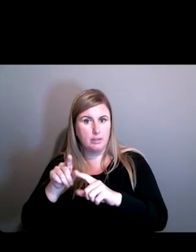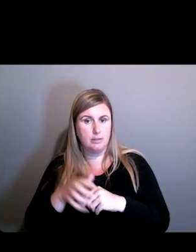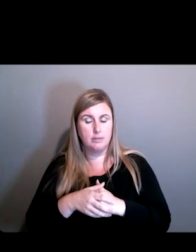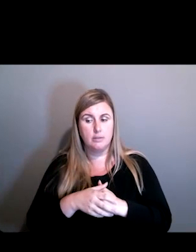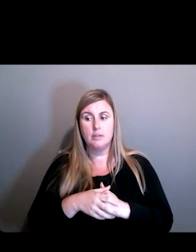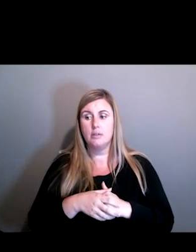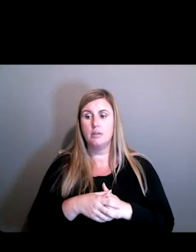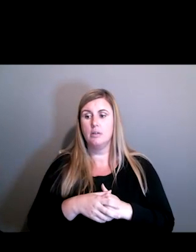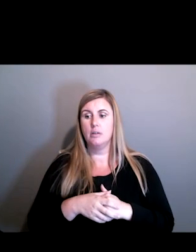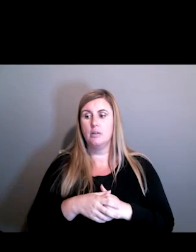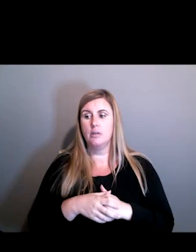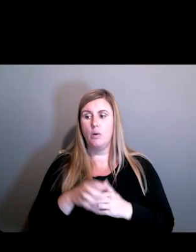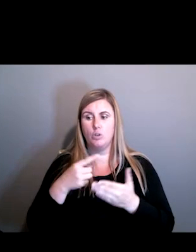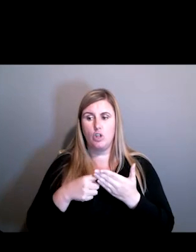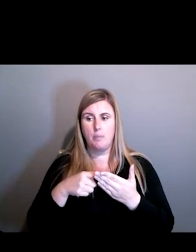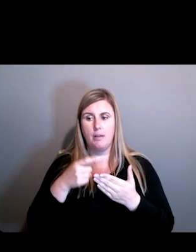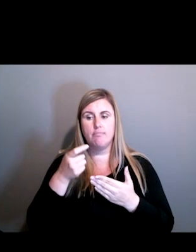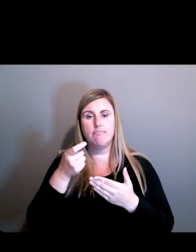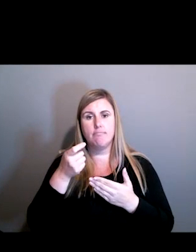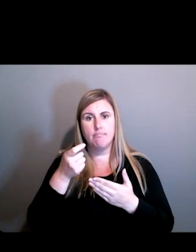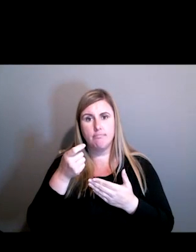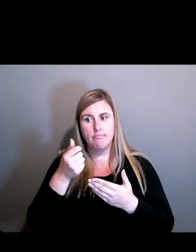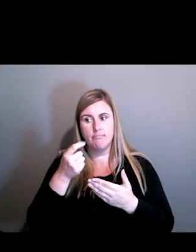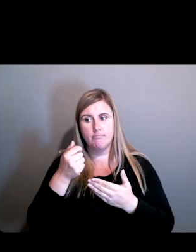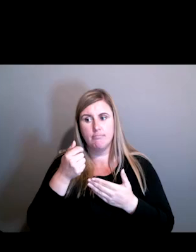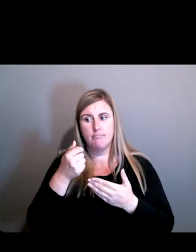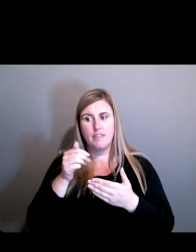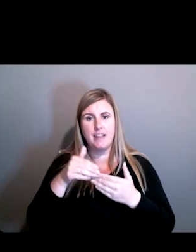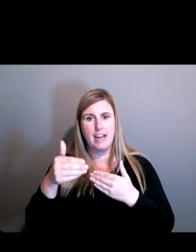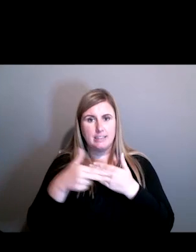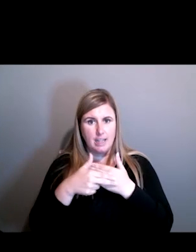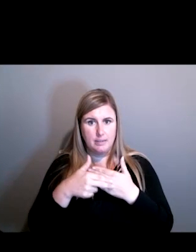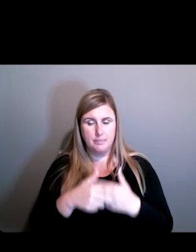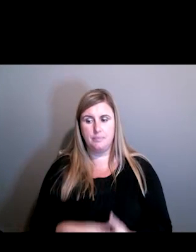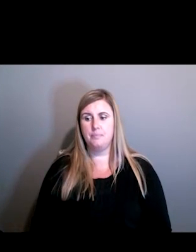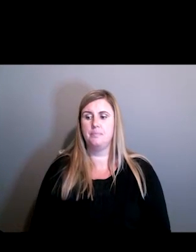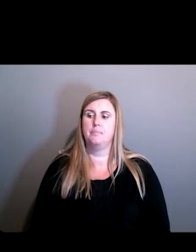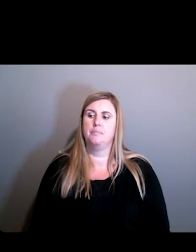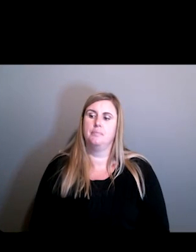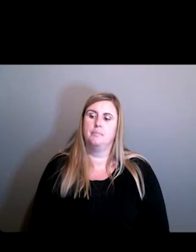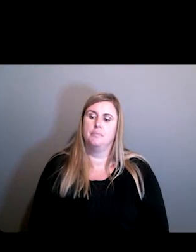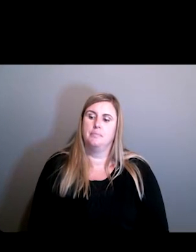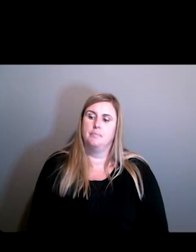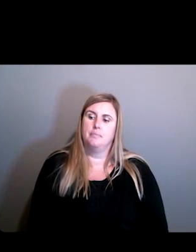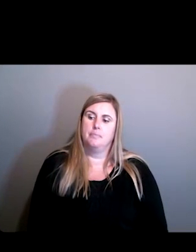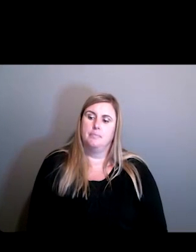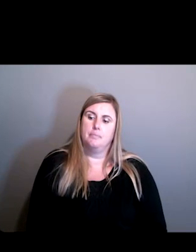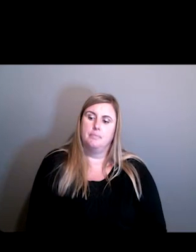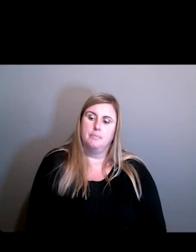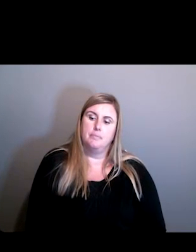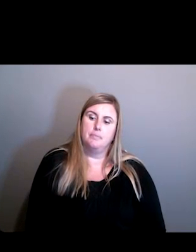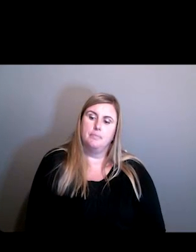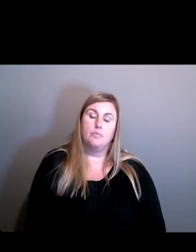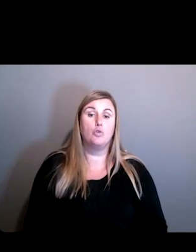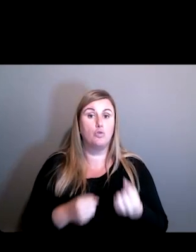better responses. And I'm going to talk about that a little bit more in the next slide. Another thing to know